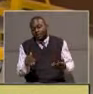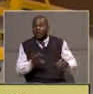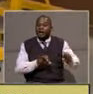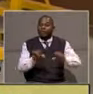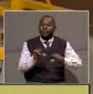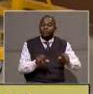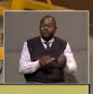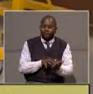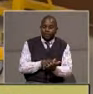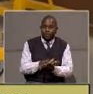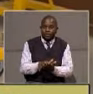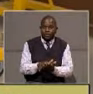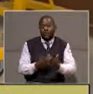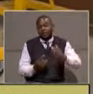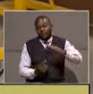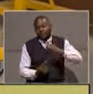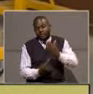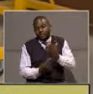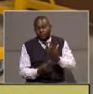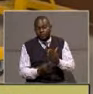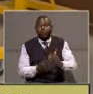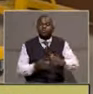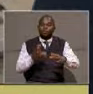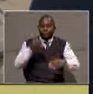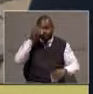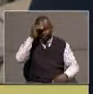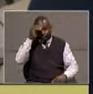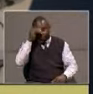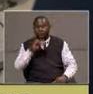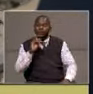costs. Technical education will give competent